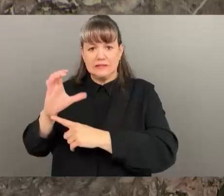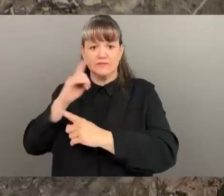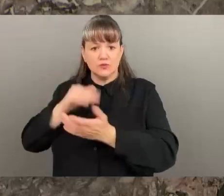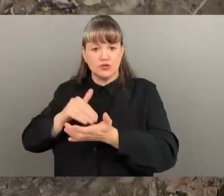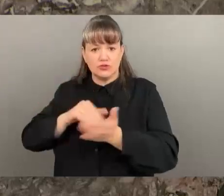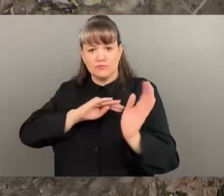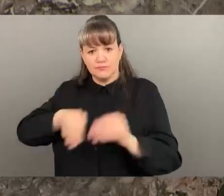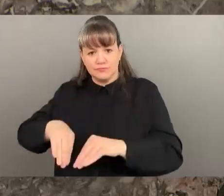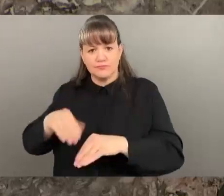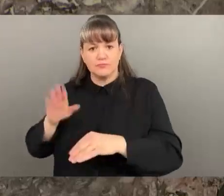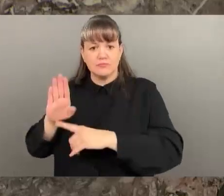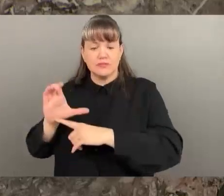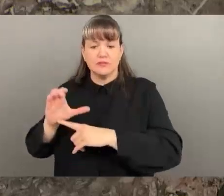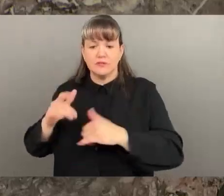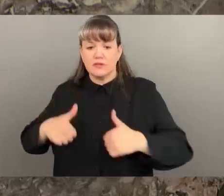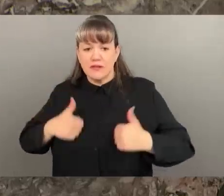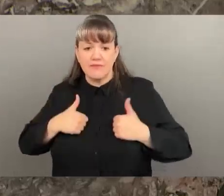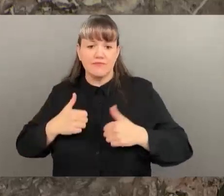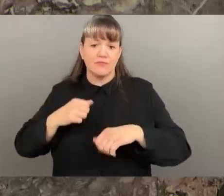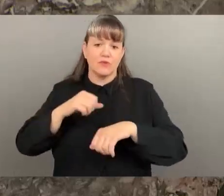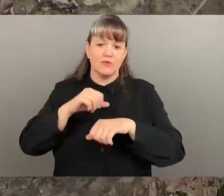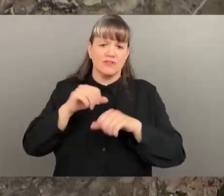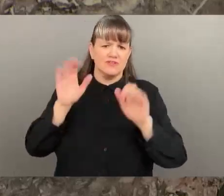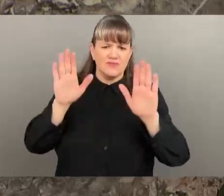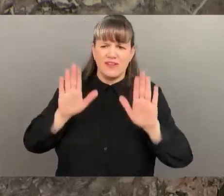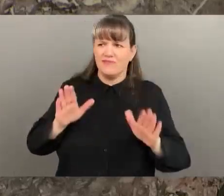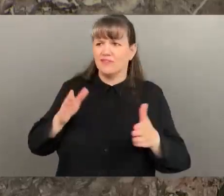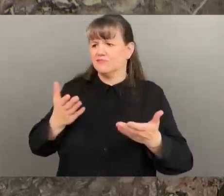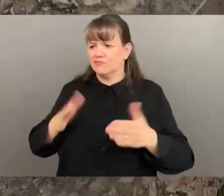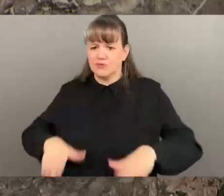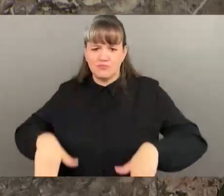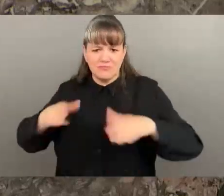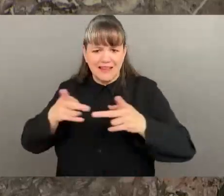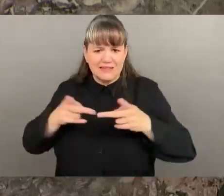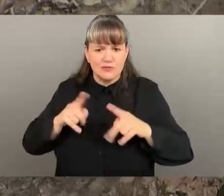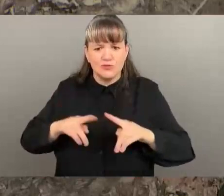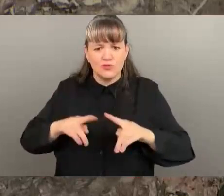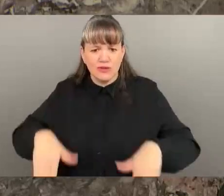to raise a family. That's why we're going to continue to do this work to build up